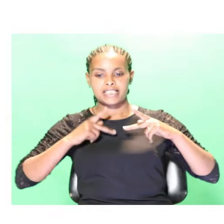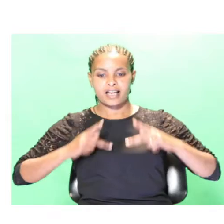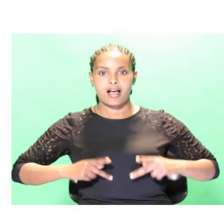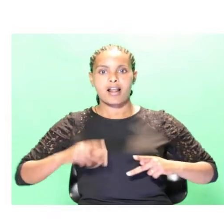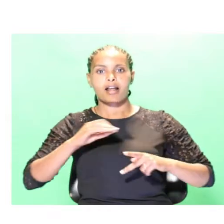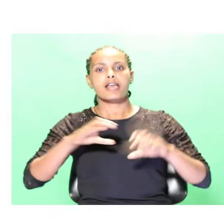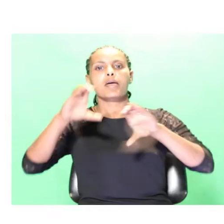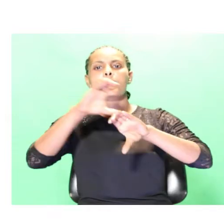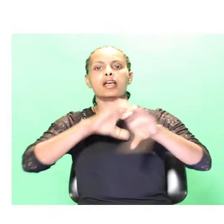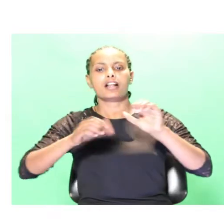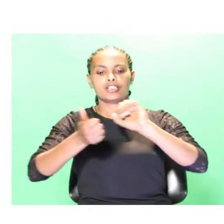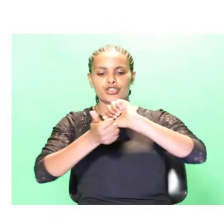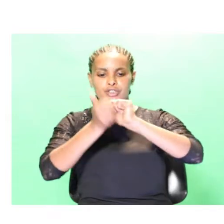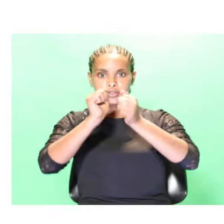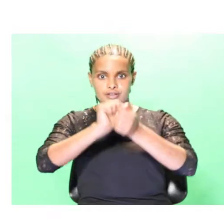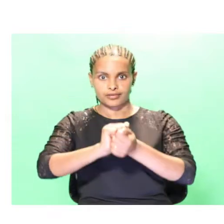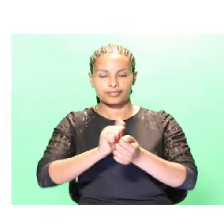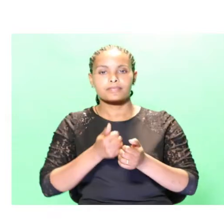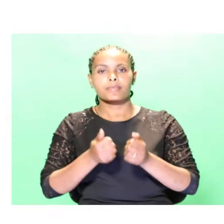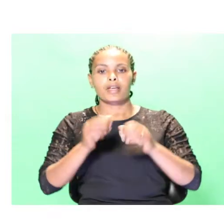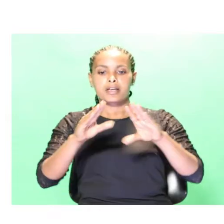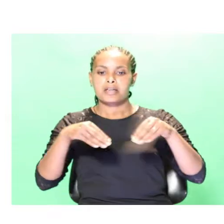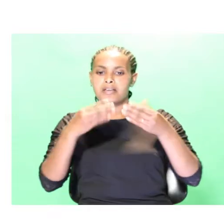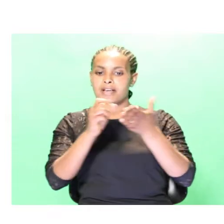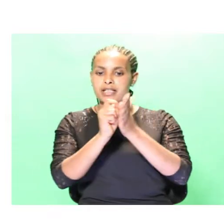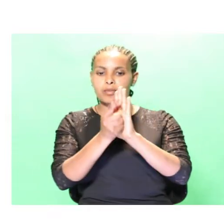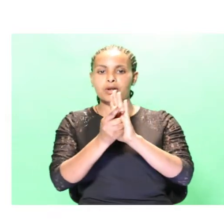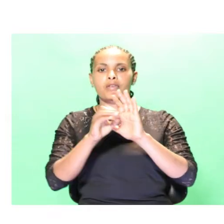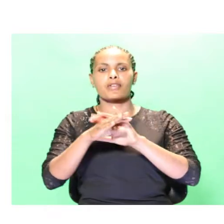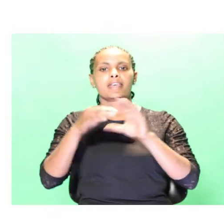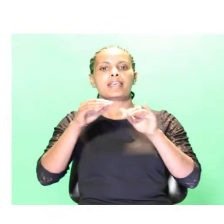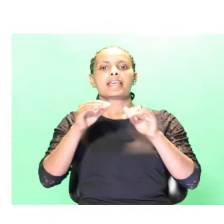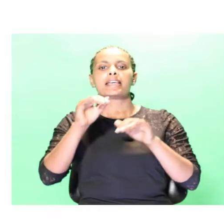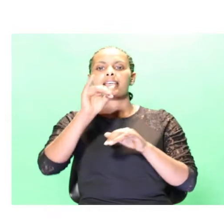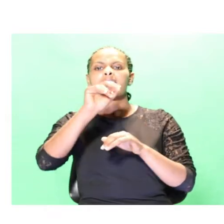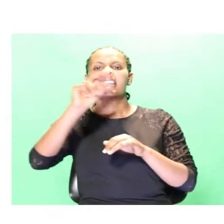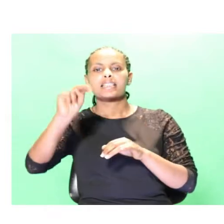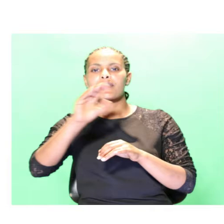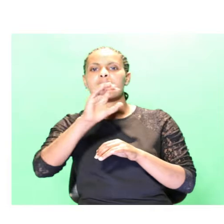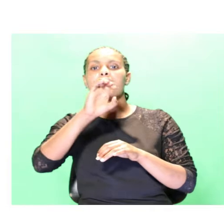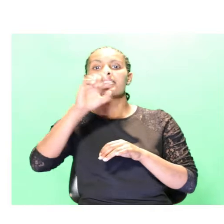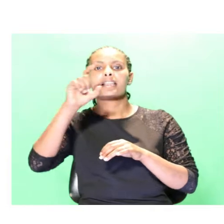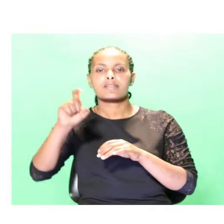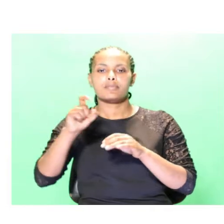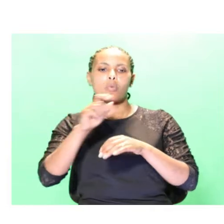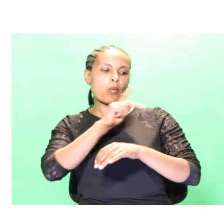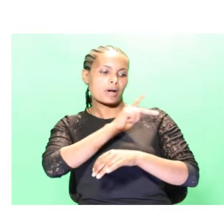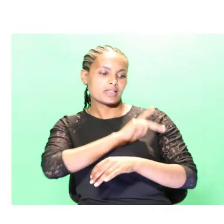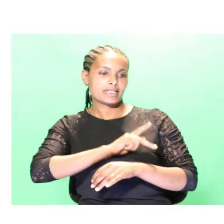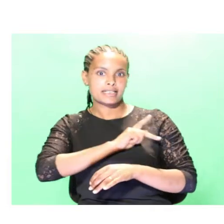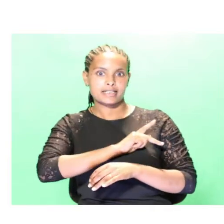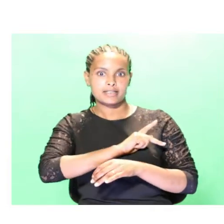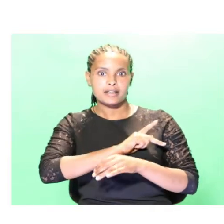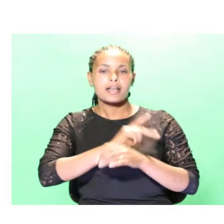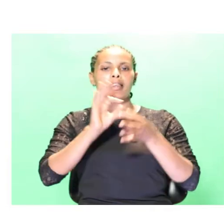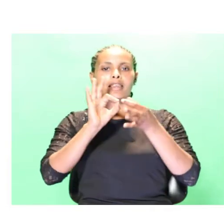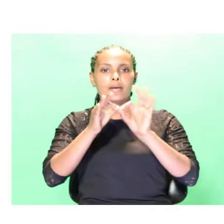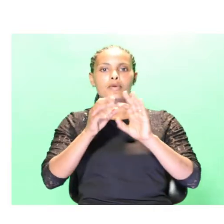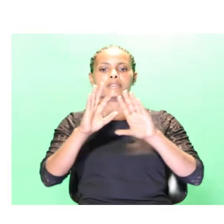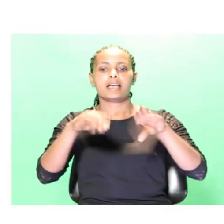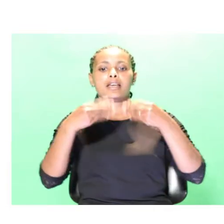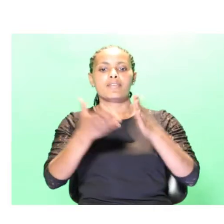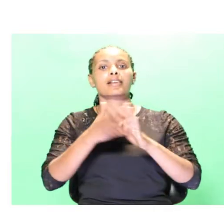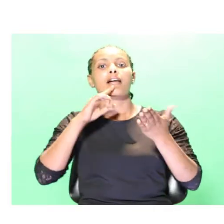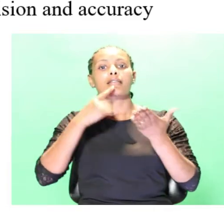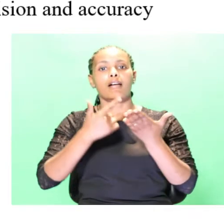physical and chemical changes, give examples of intensive and extensive properties, interpret the